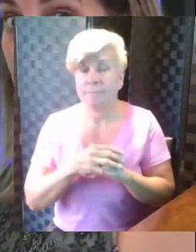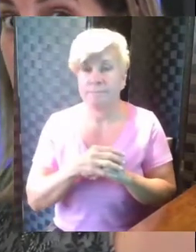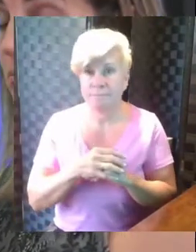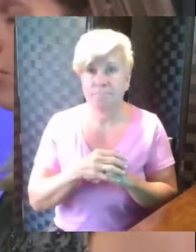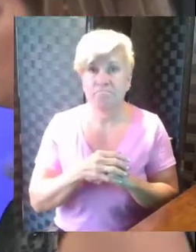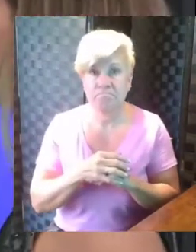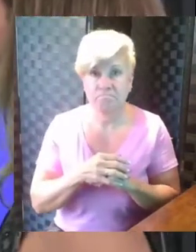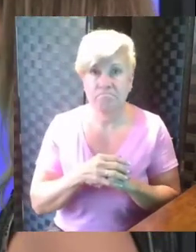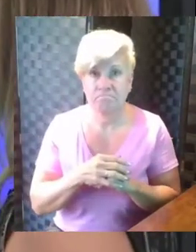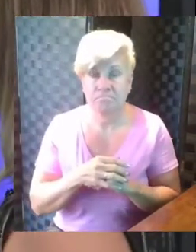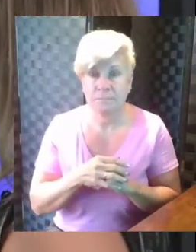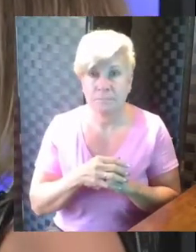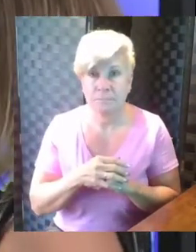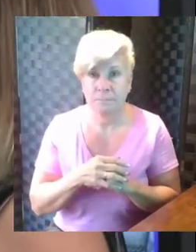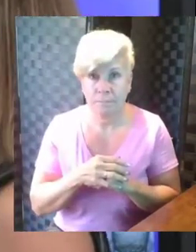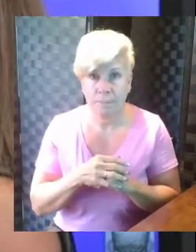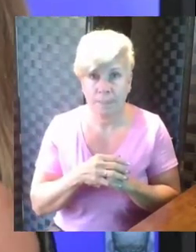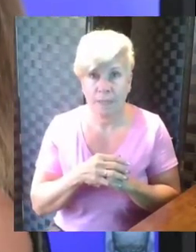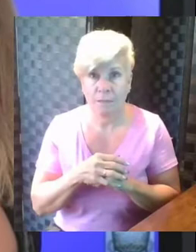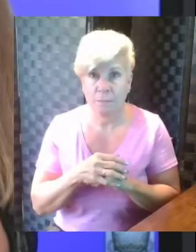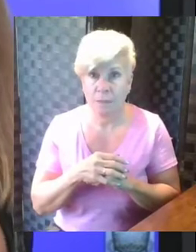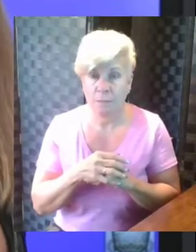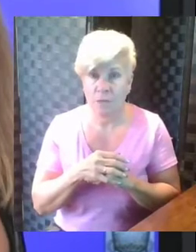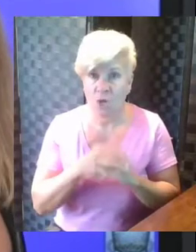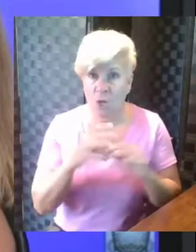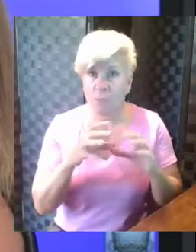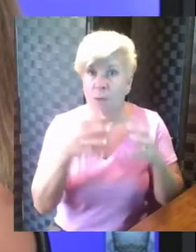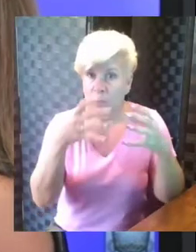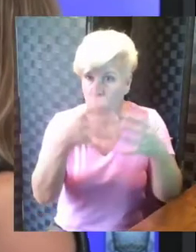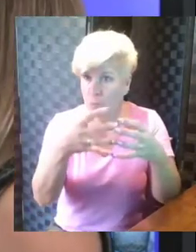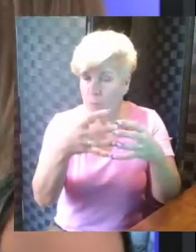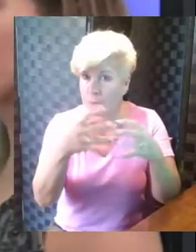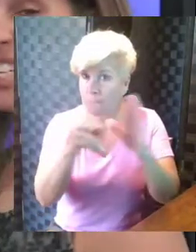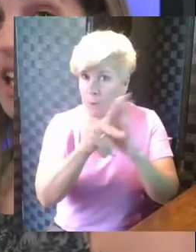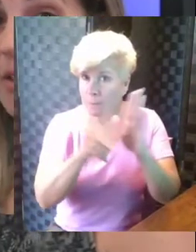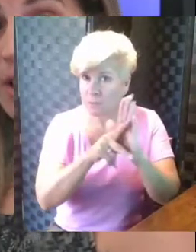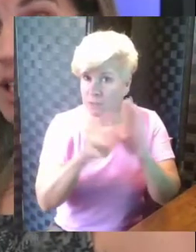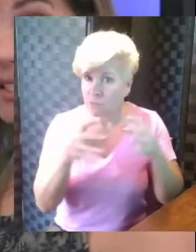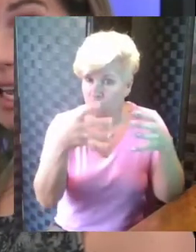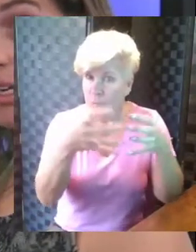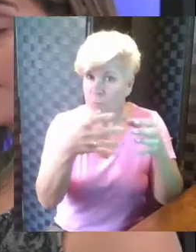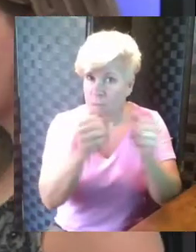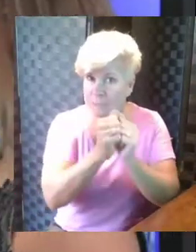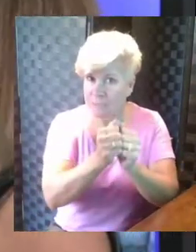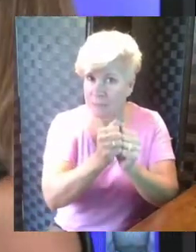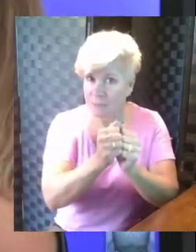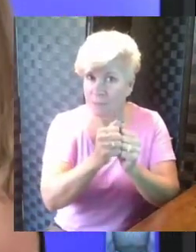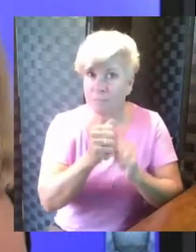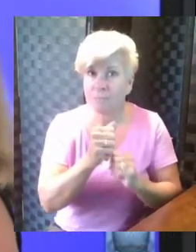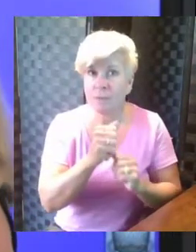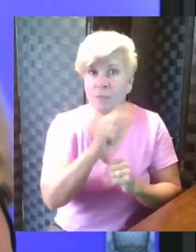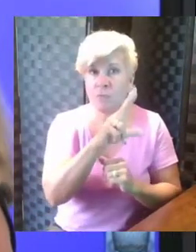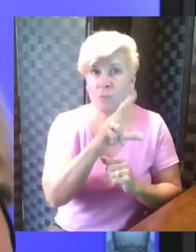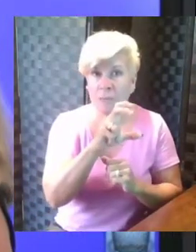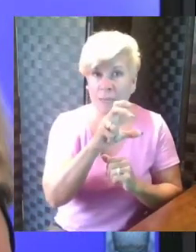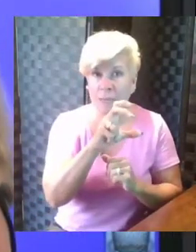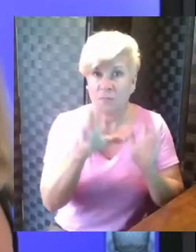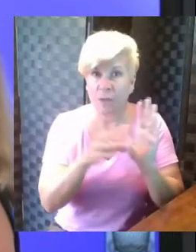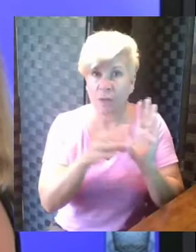1. Well, okay, I can use my associative property and group those together, can't I? So now I